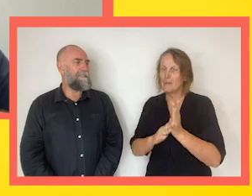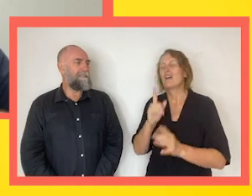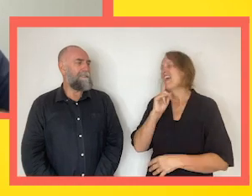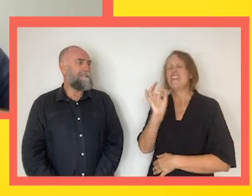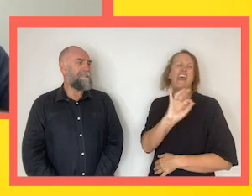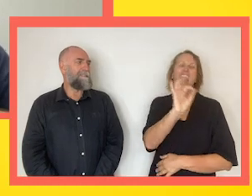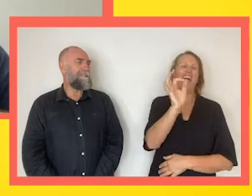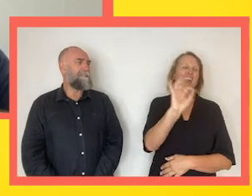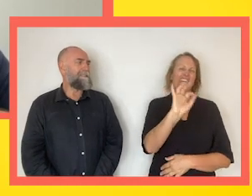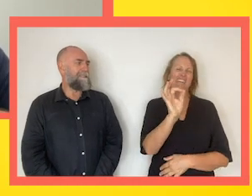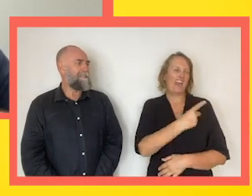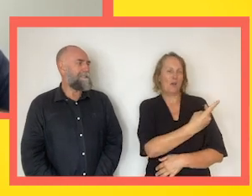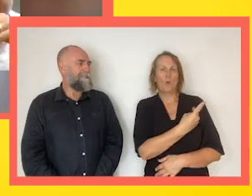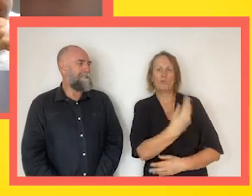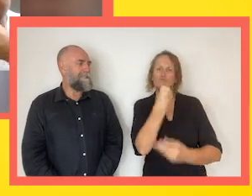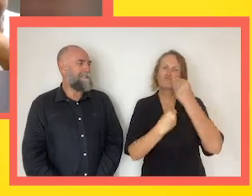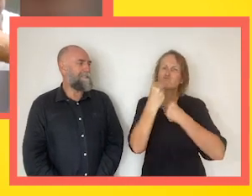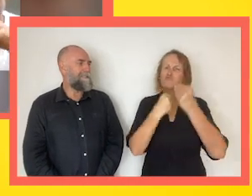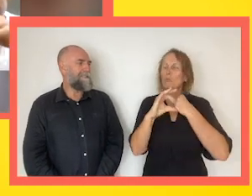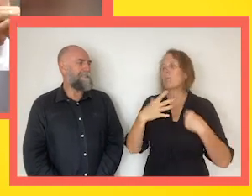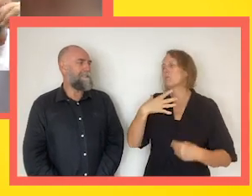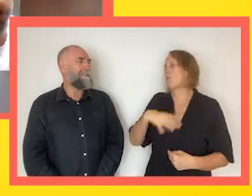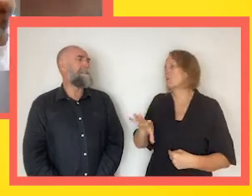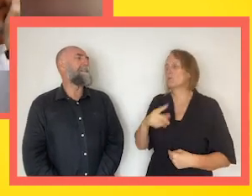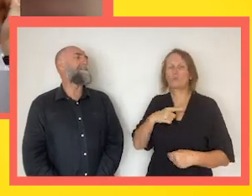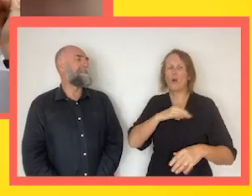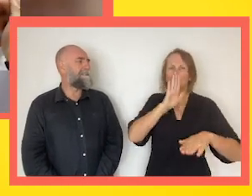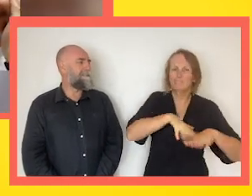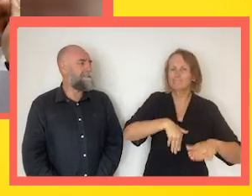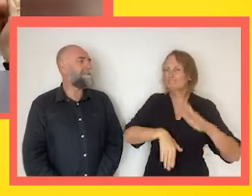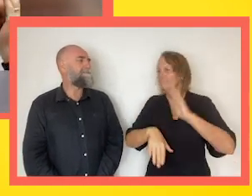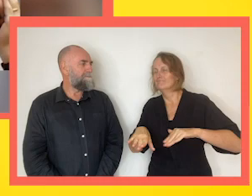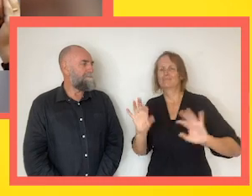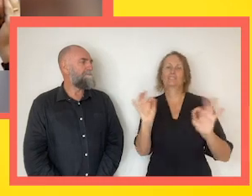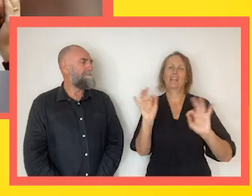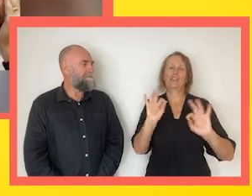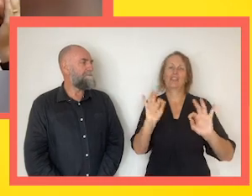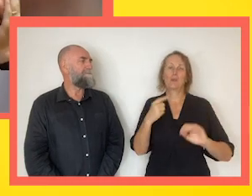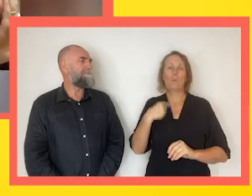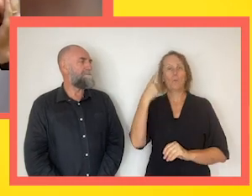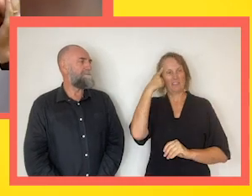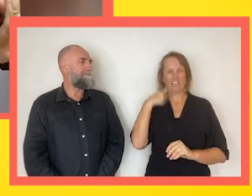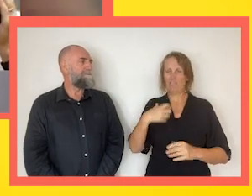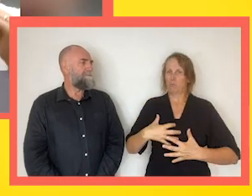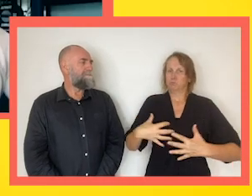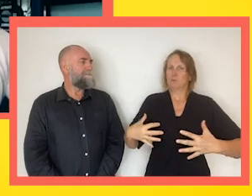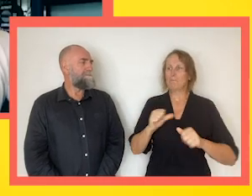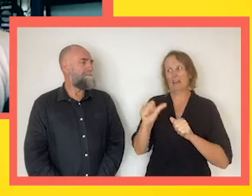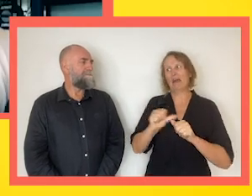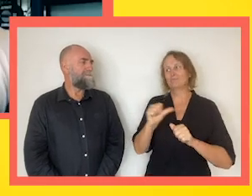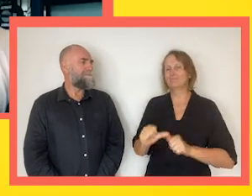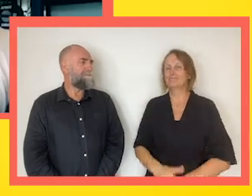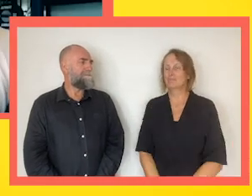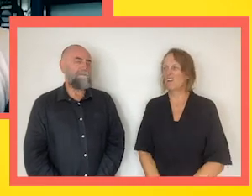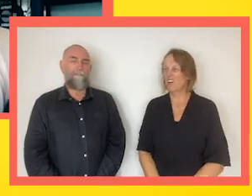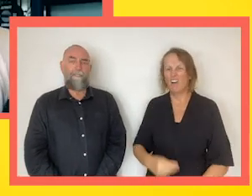other. No, we eat as much as we need to eat. There's none of that around here. We reckon the fuller the better. Oh, geez, I'd love to